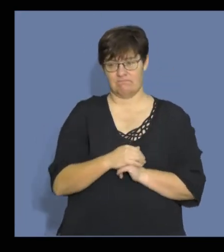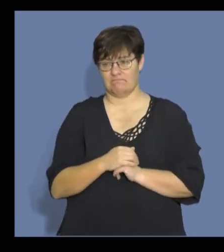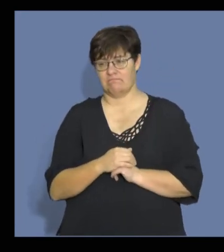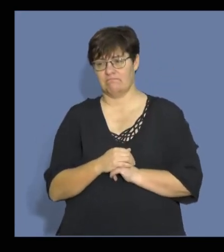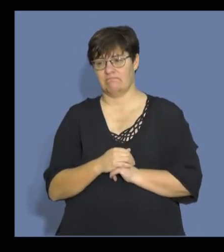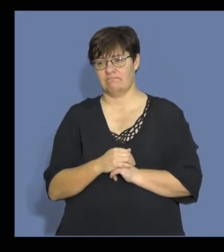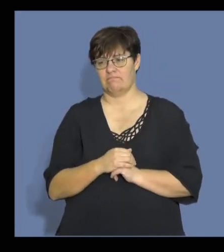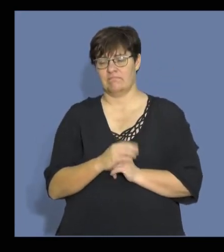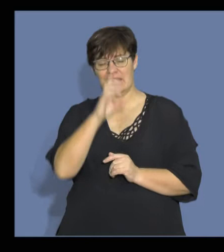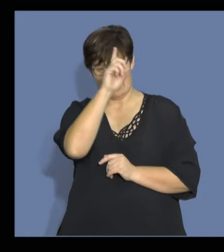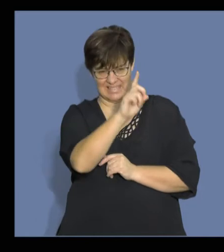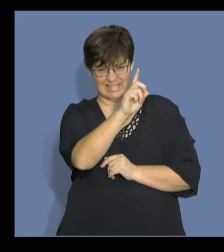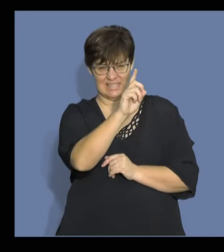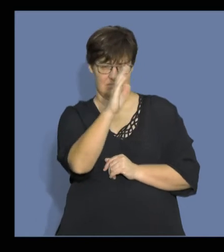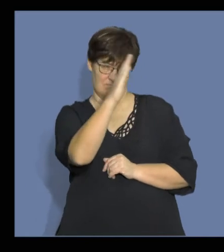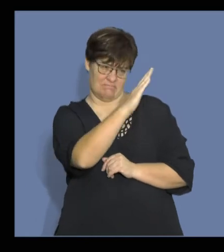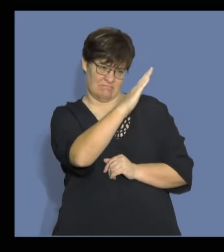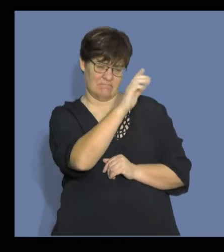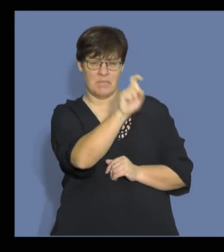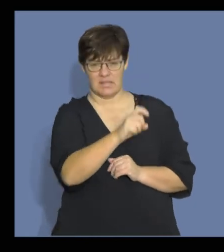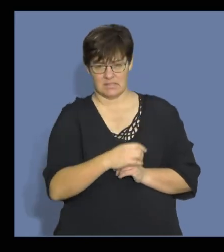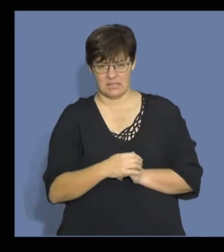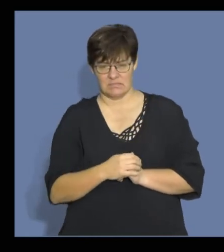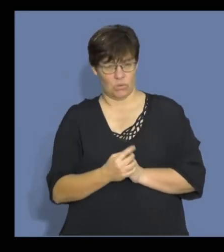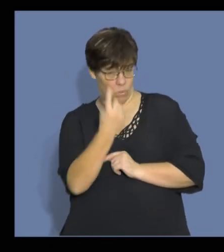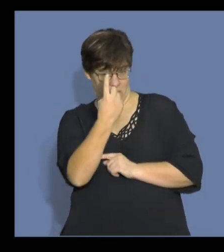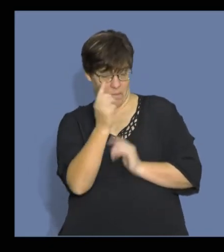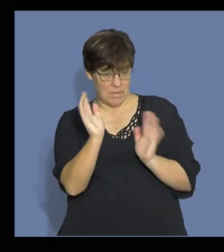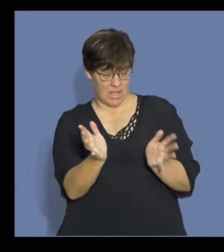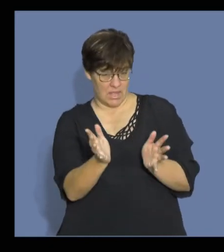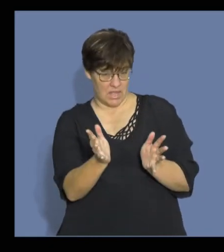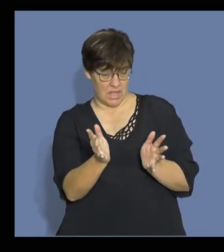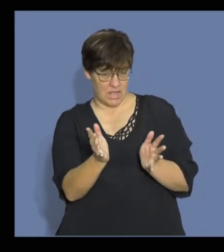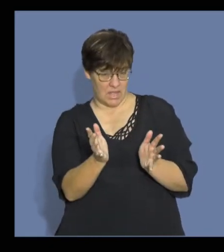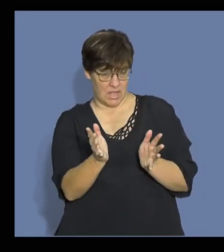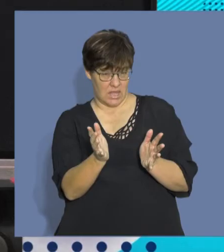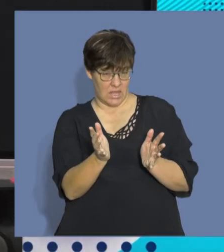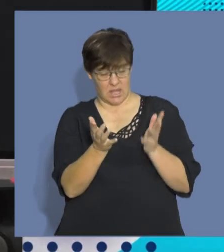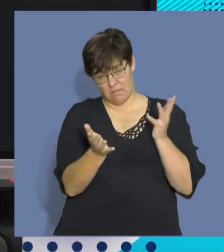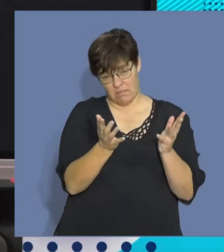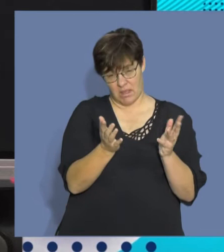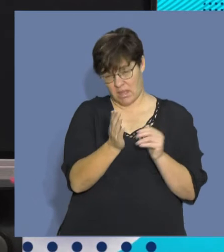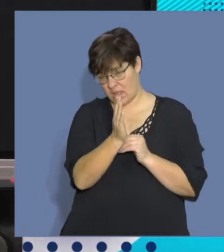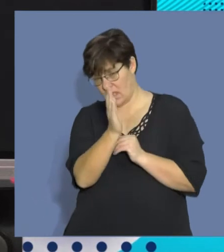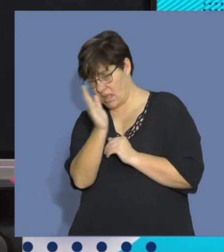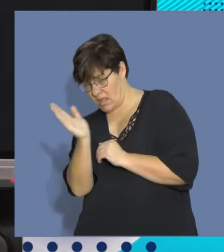right, D must be somewhere there. But is that the only value? Can't it